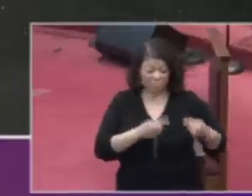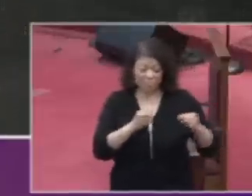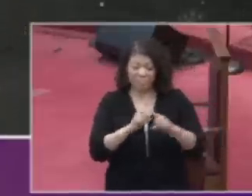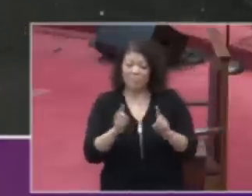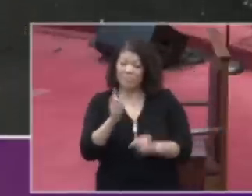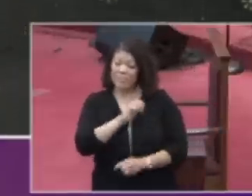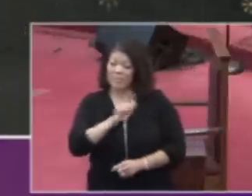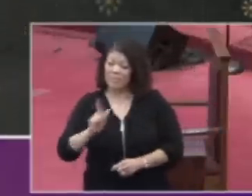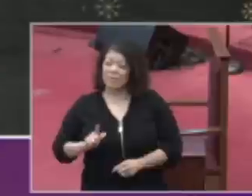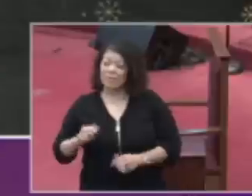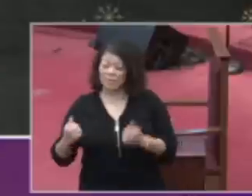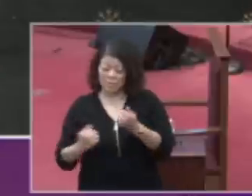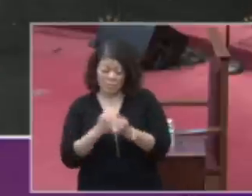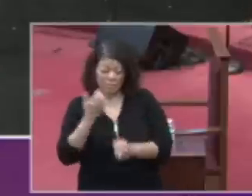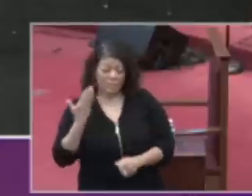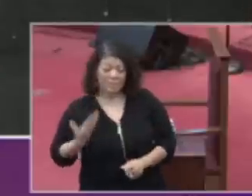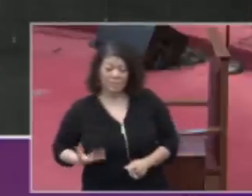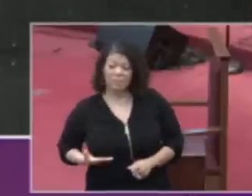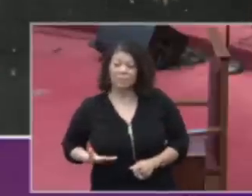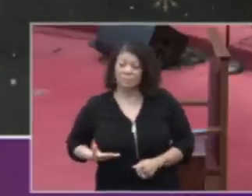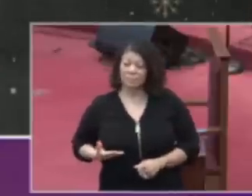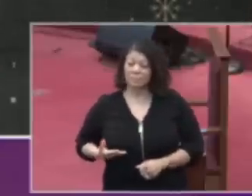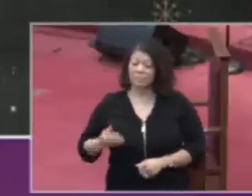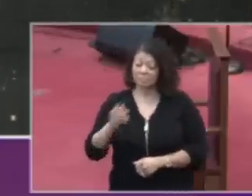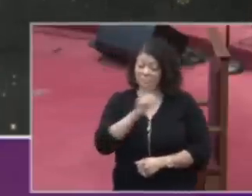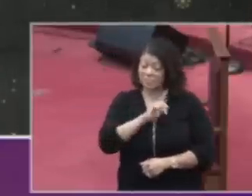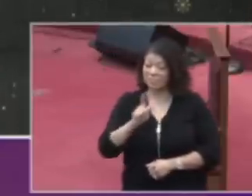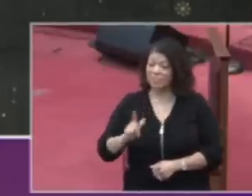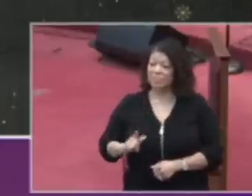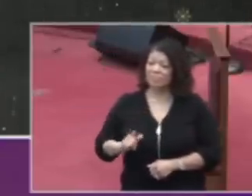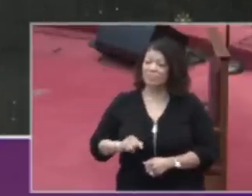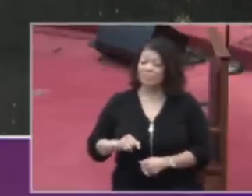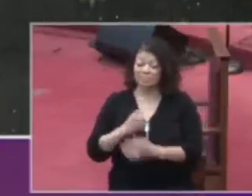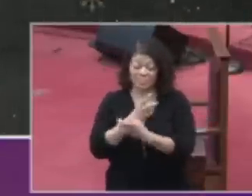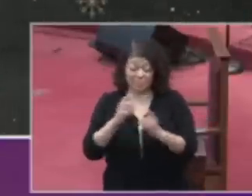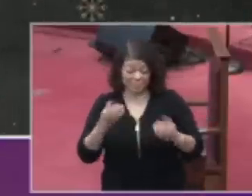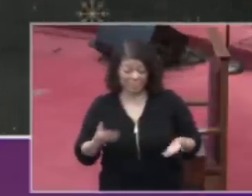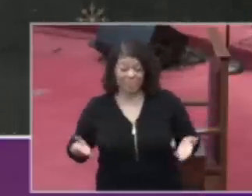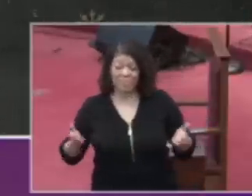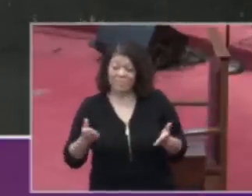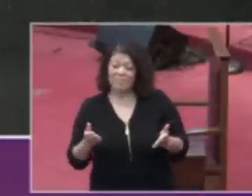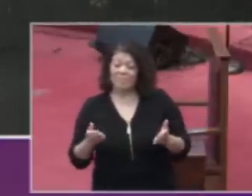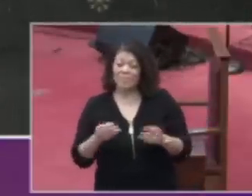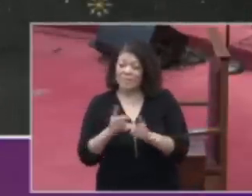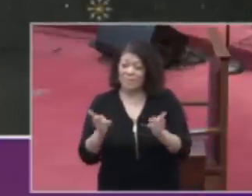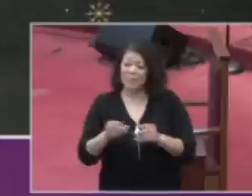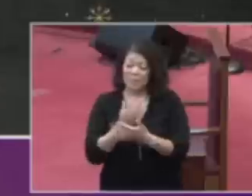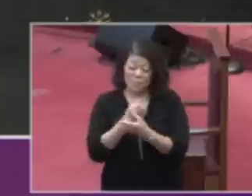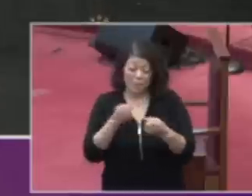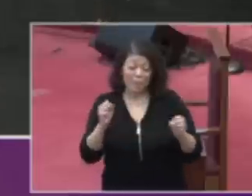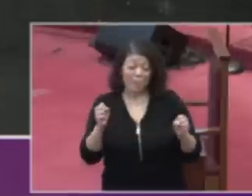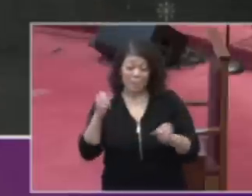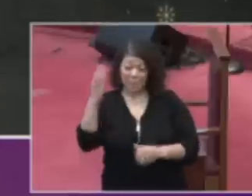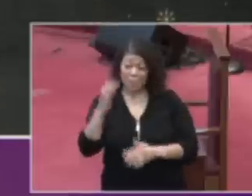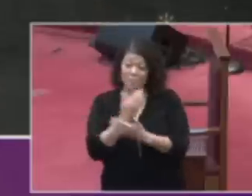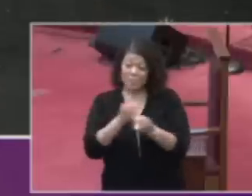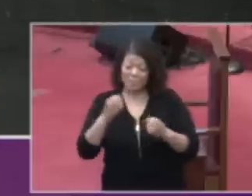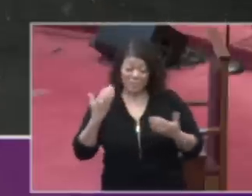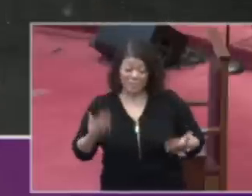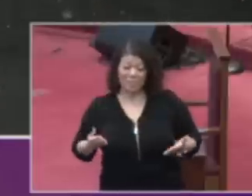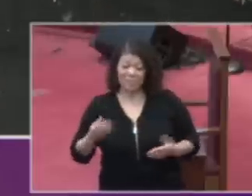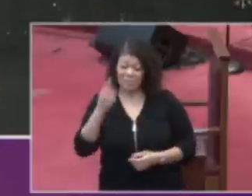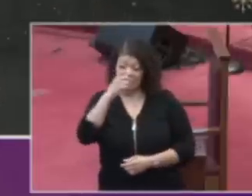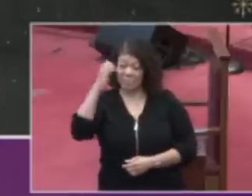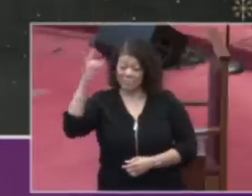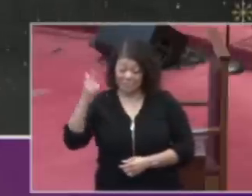my support. He brought me out into a spacious place. He rescued me because he delighted